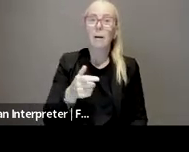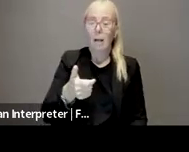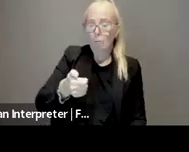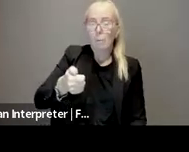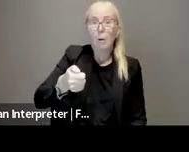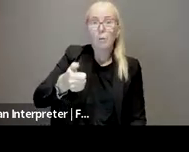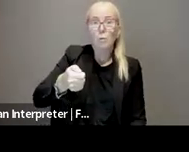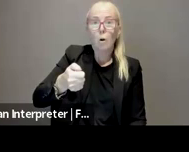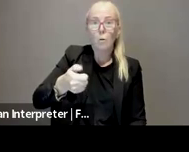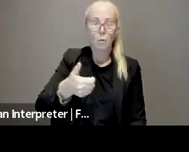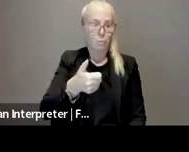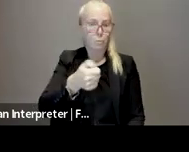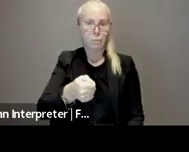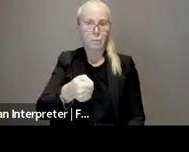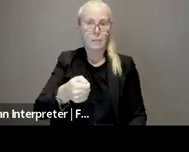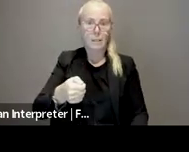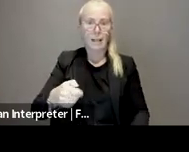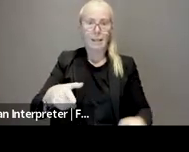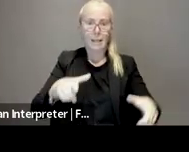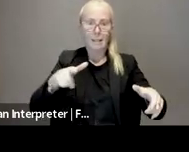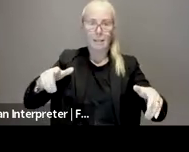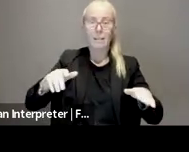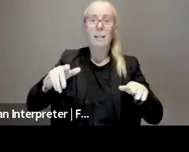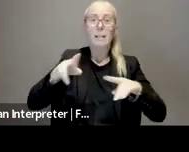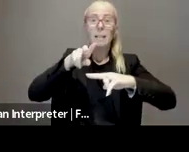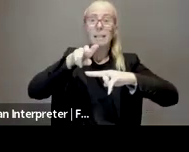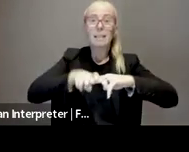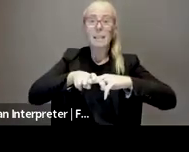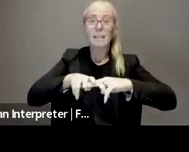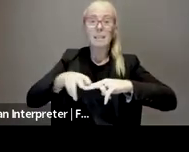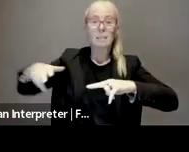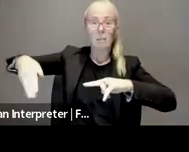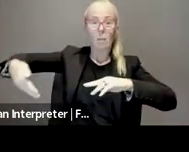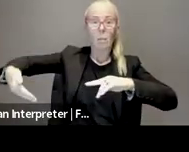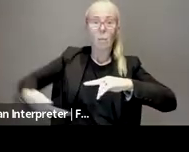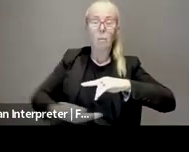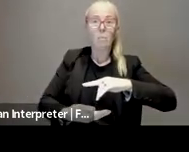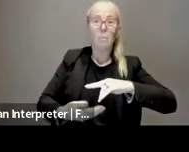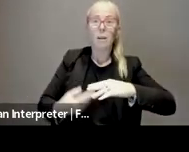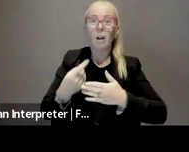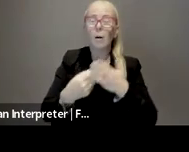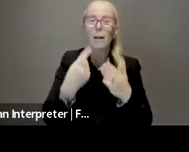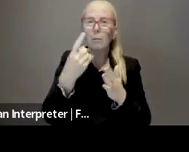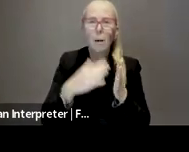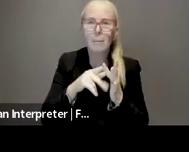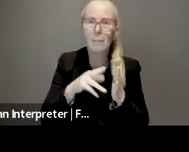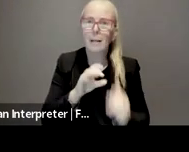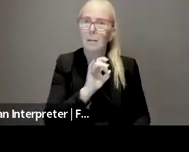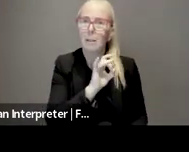device without assistance. It's very easy, it takes 1 minute, and then they are free to drive to the toilet or